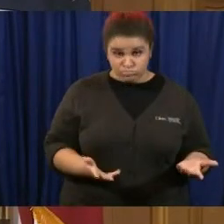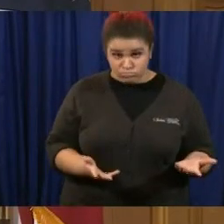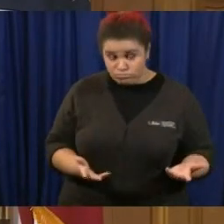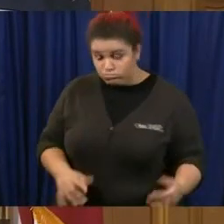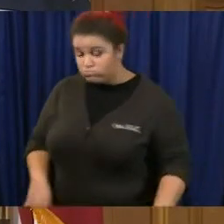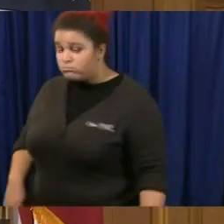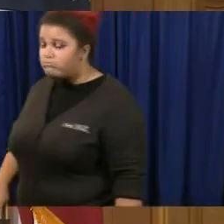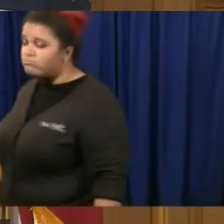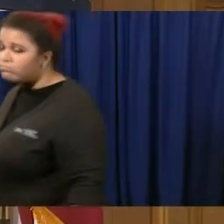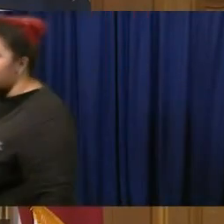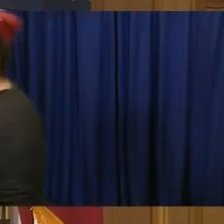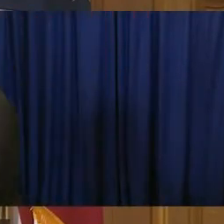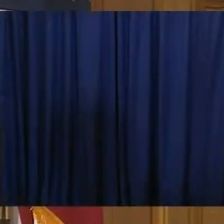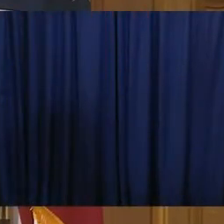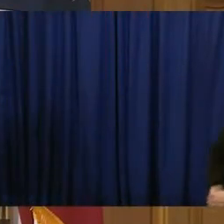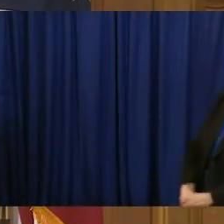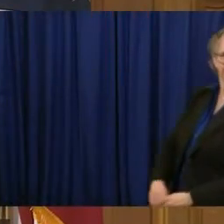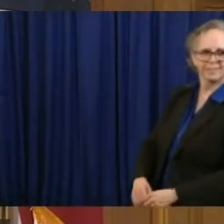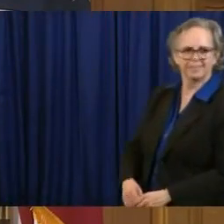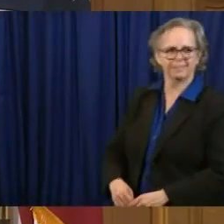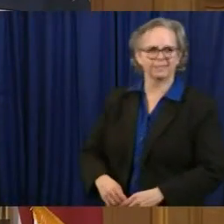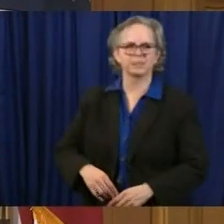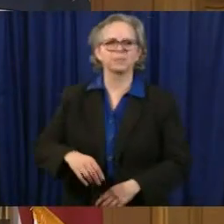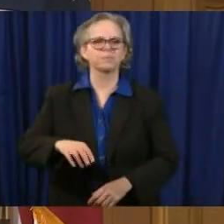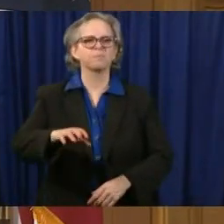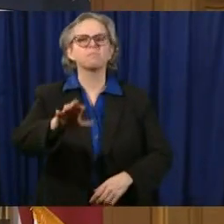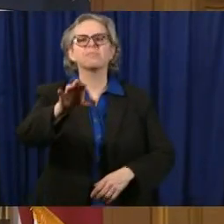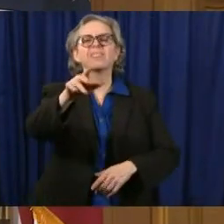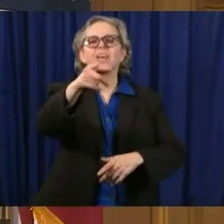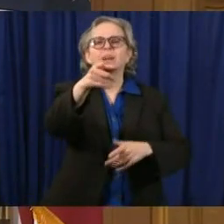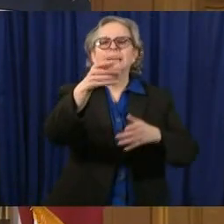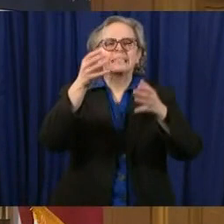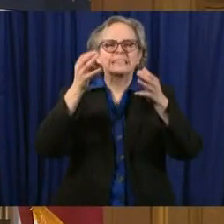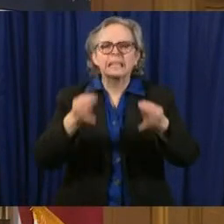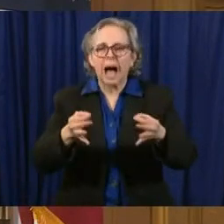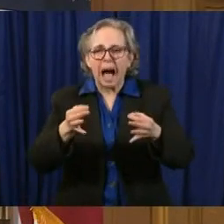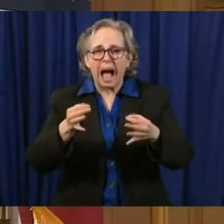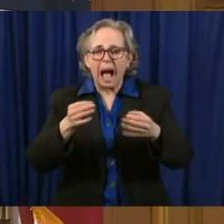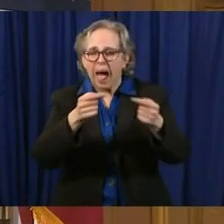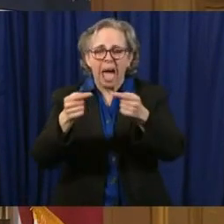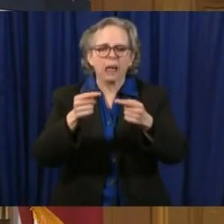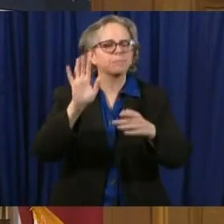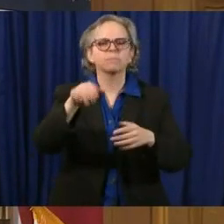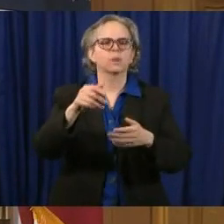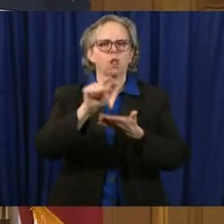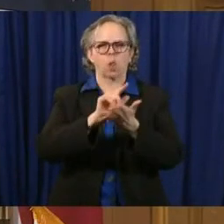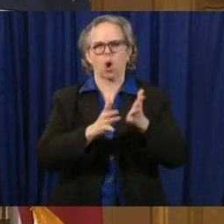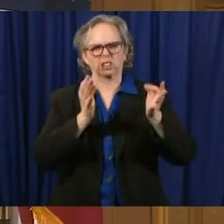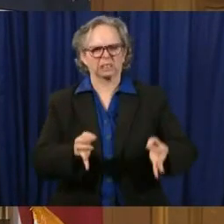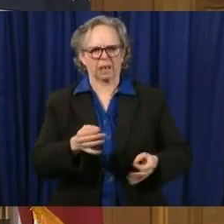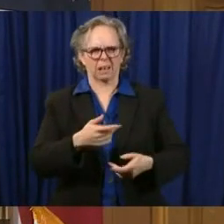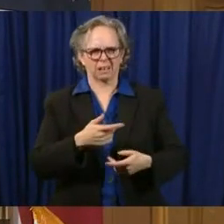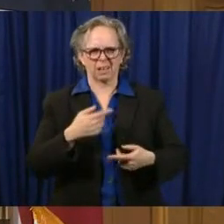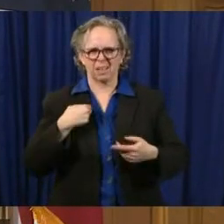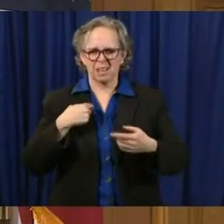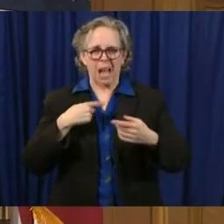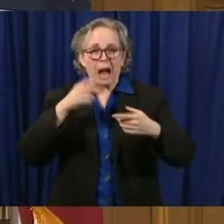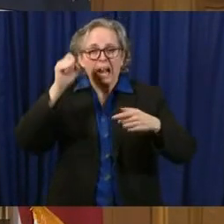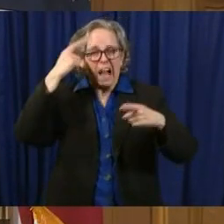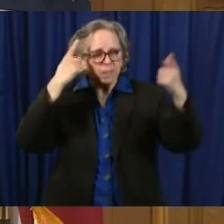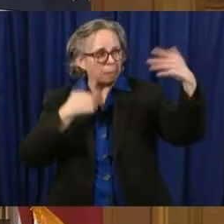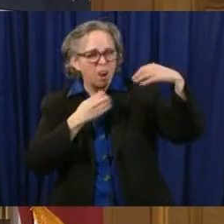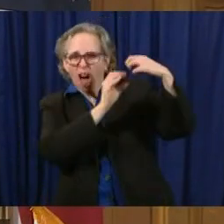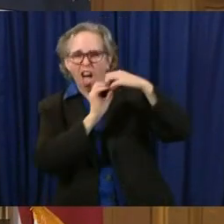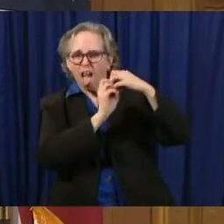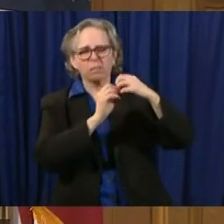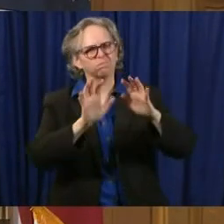us and the White House. This is, we've worked together. We will continue to work together. You know,